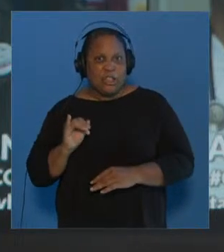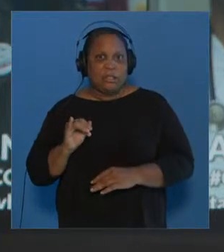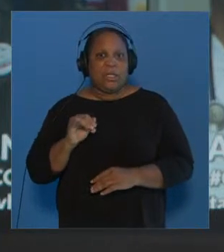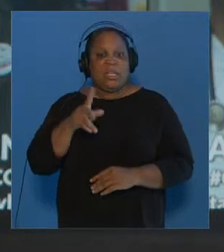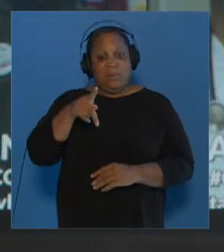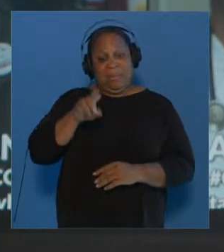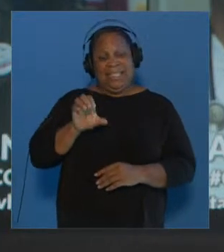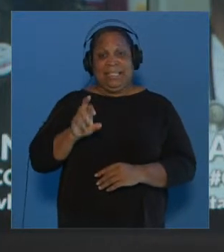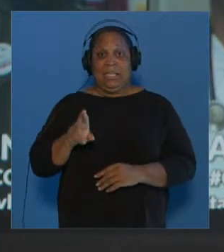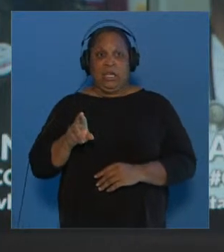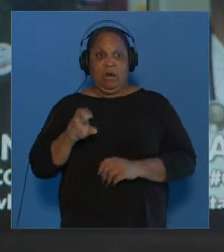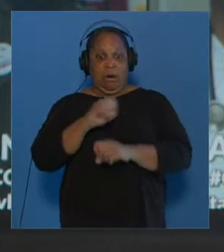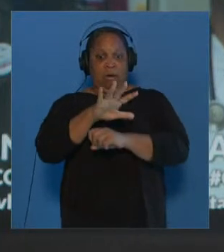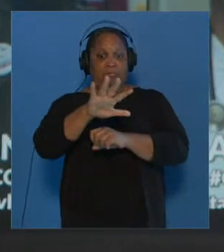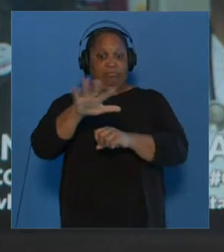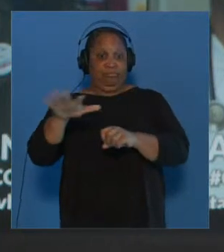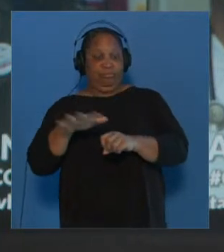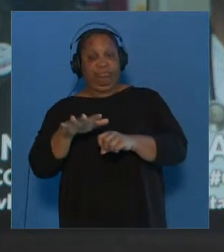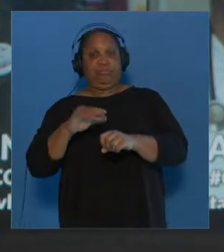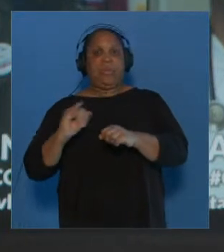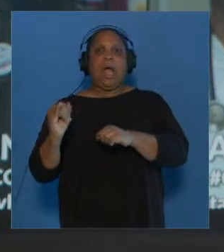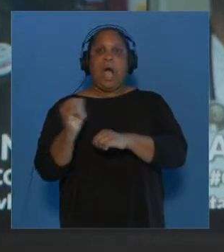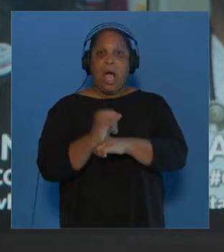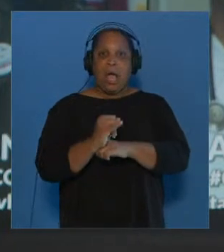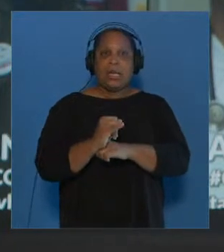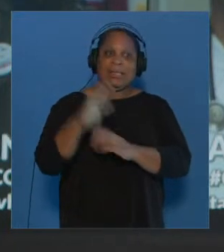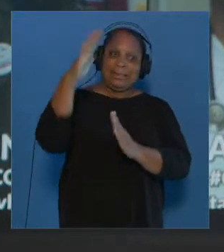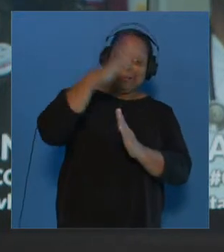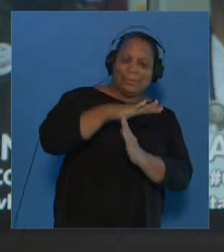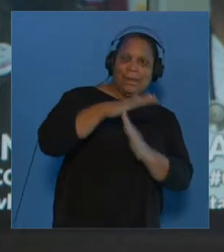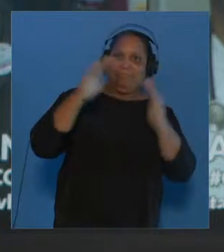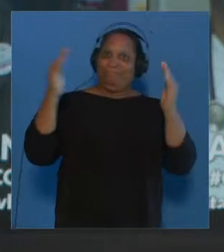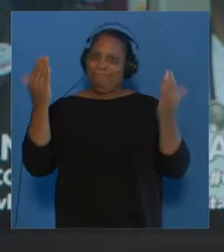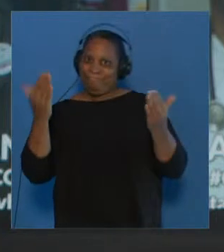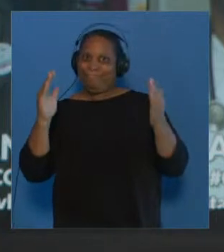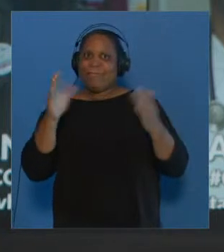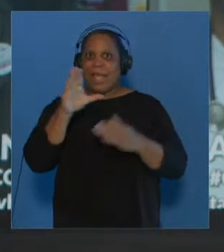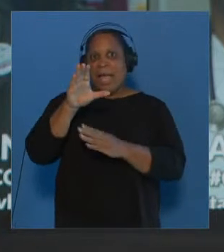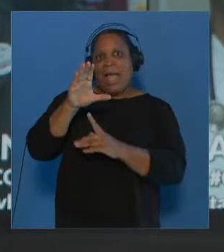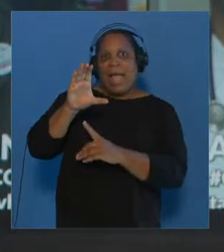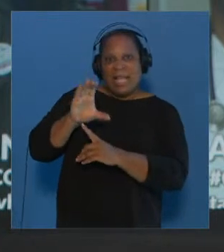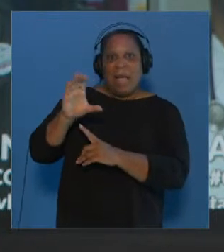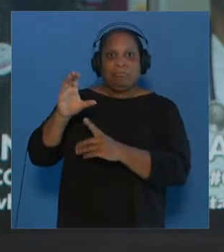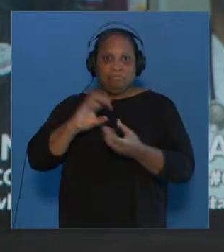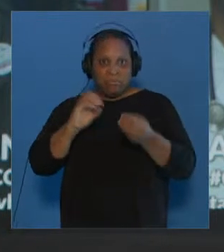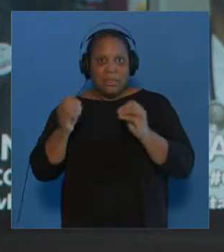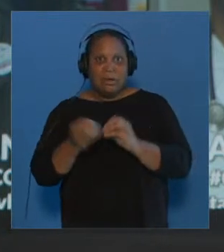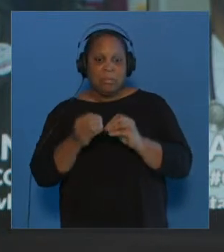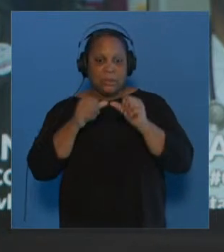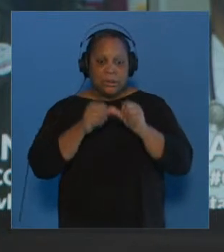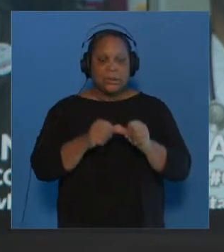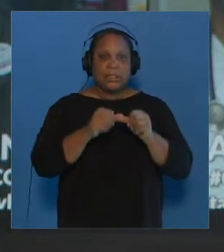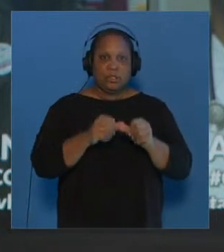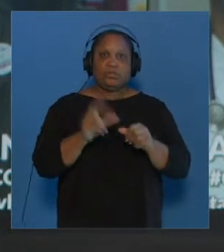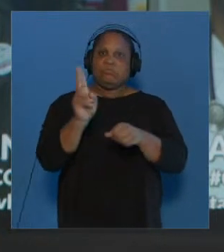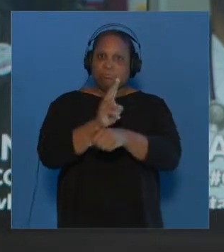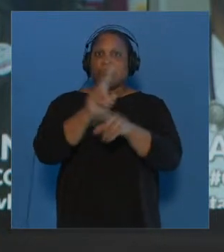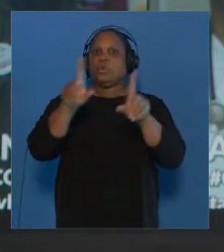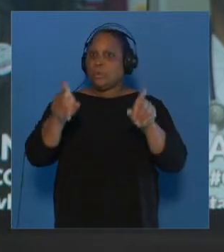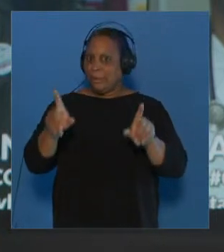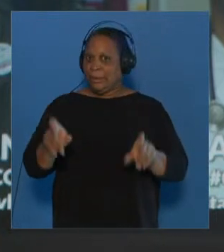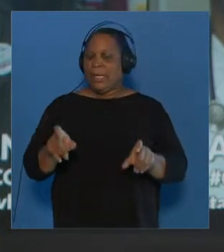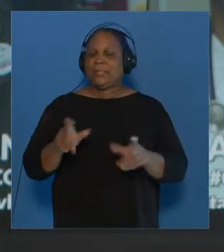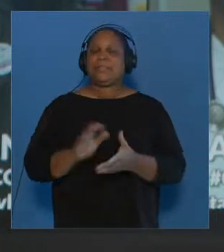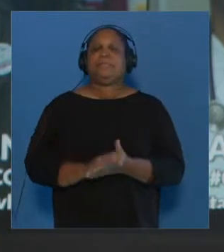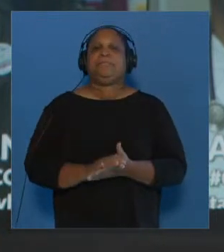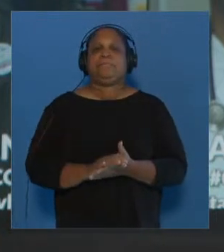doing throughout the country still has Bermuda amongst the top countries in the world per capita of making sure that we continue to administer these tests. My